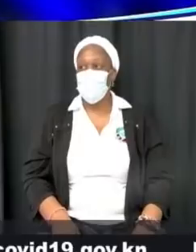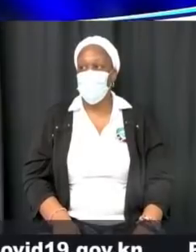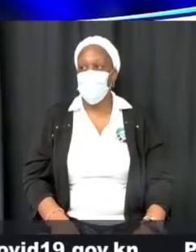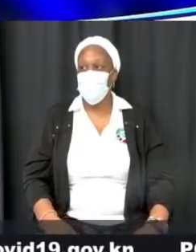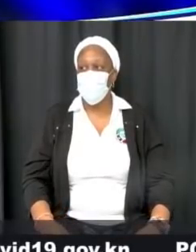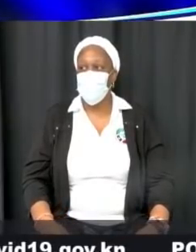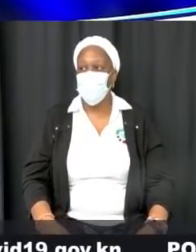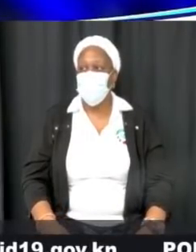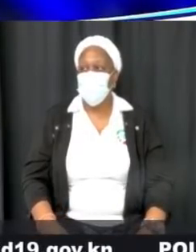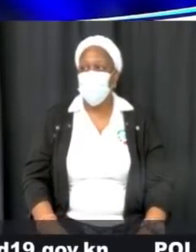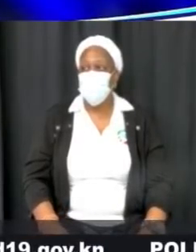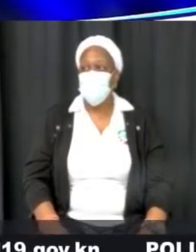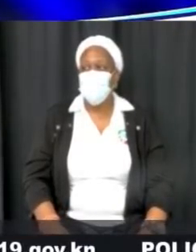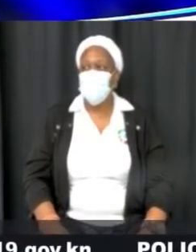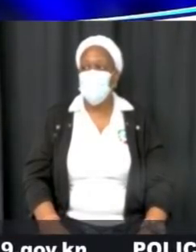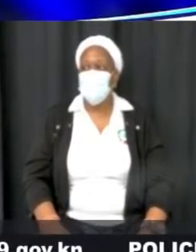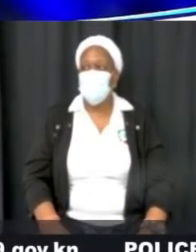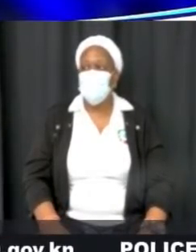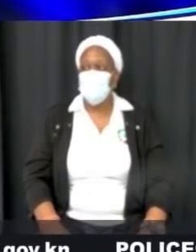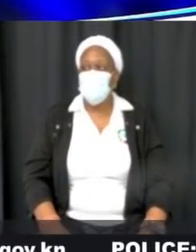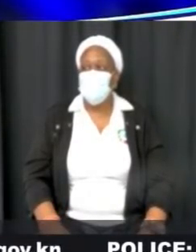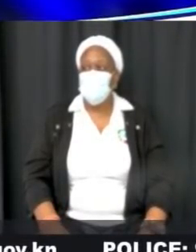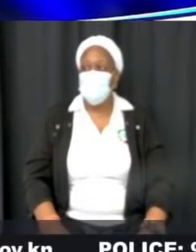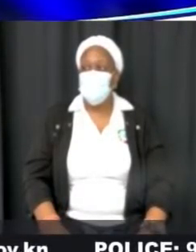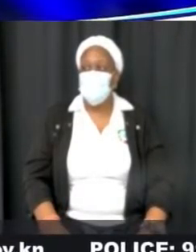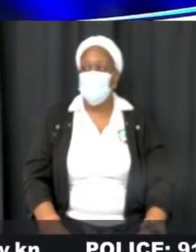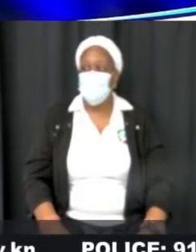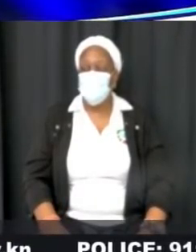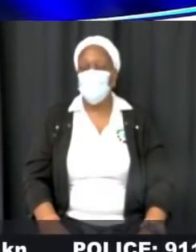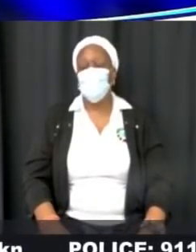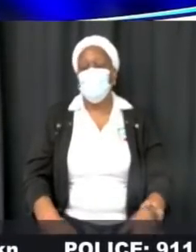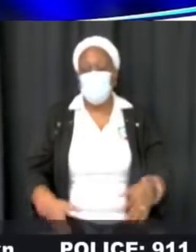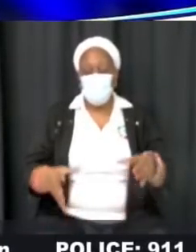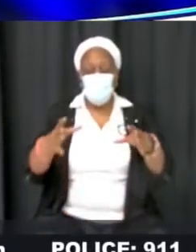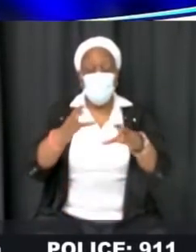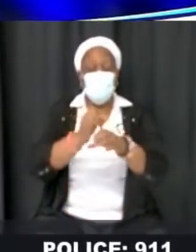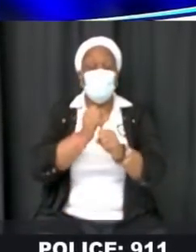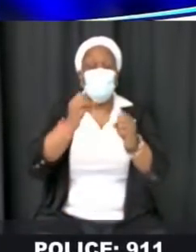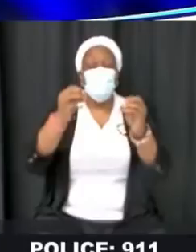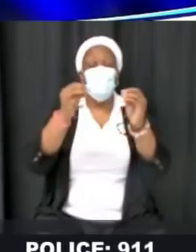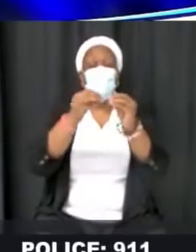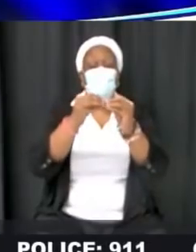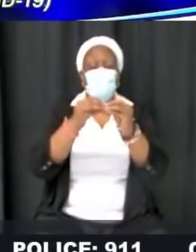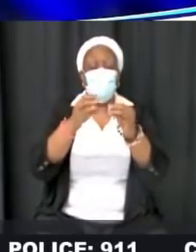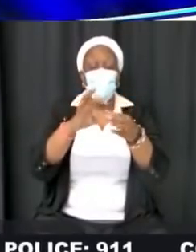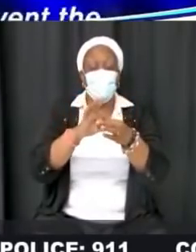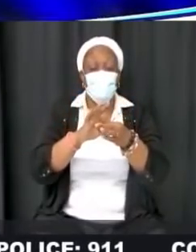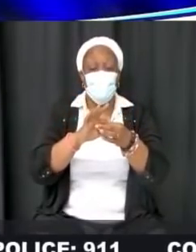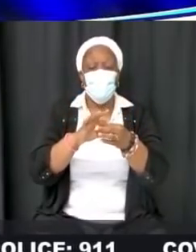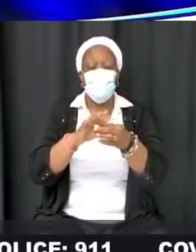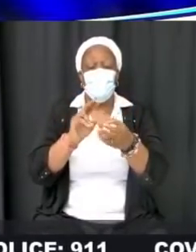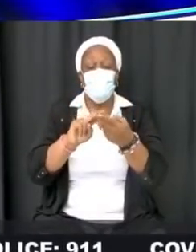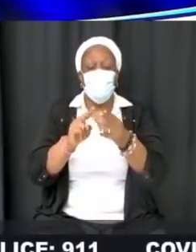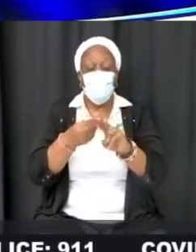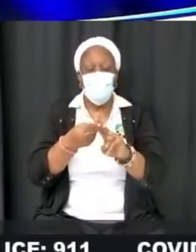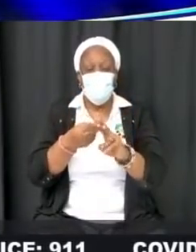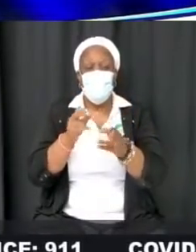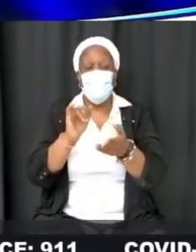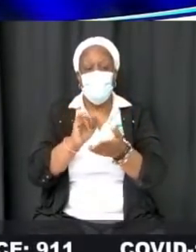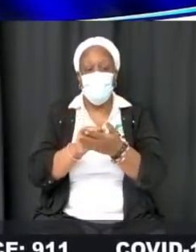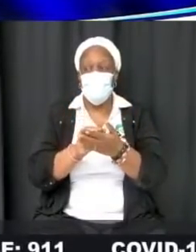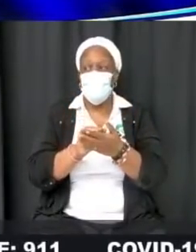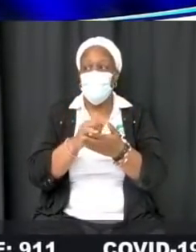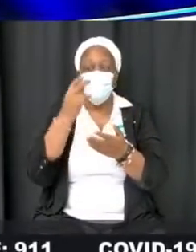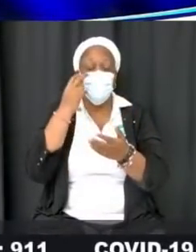get more of the expected doses or less. Here in the Federation of St.